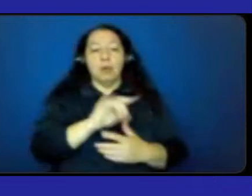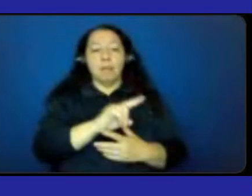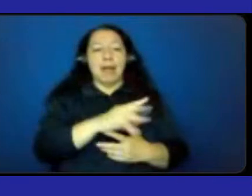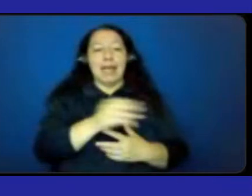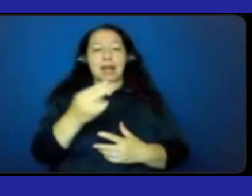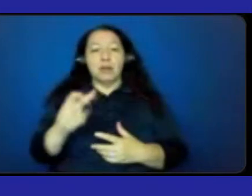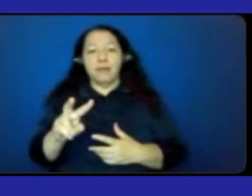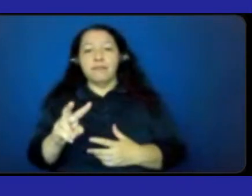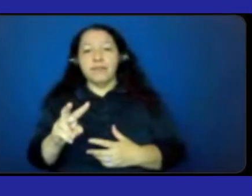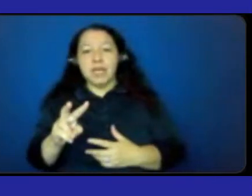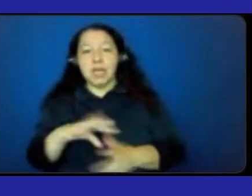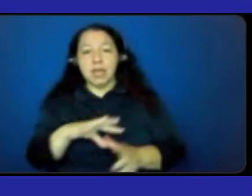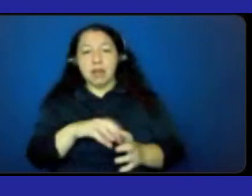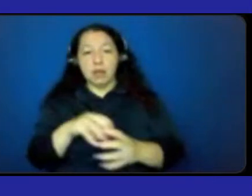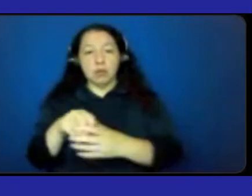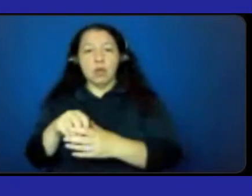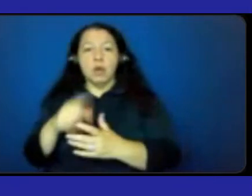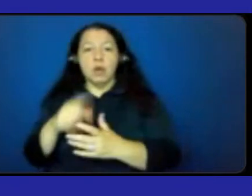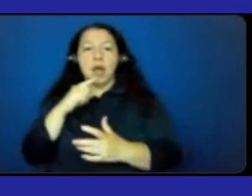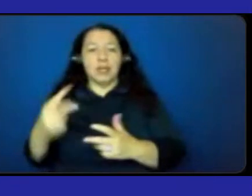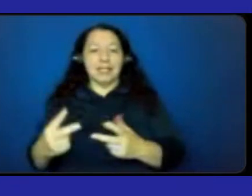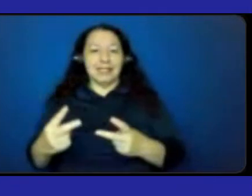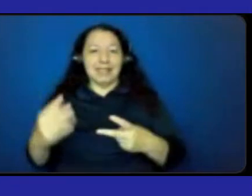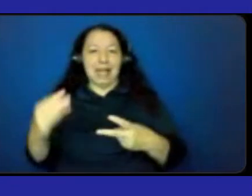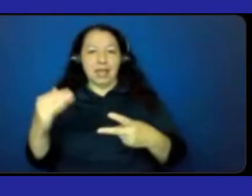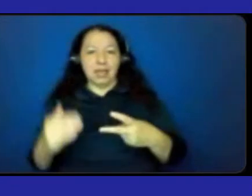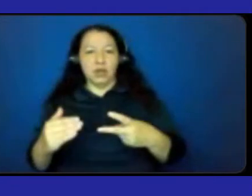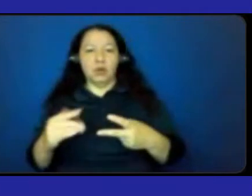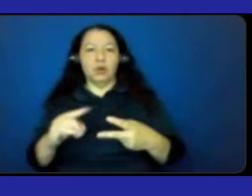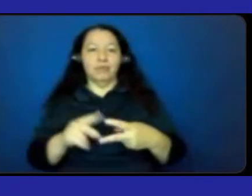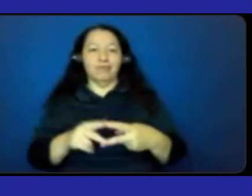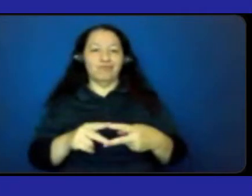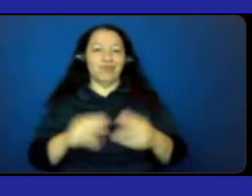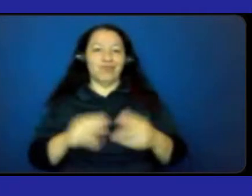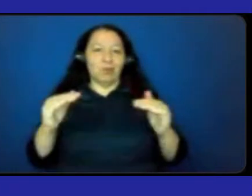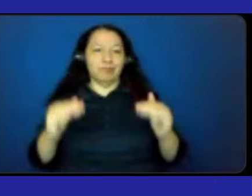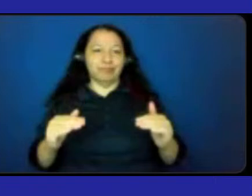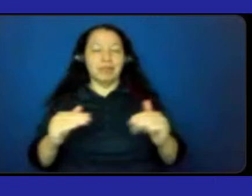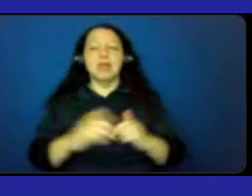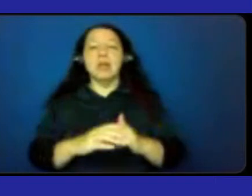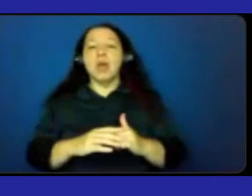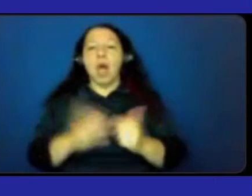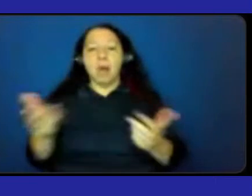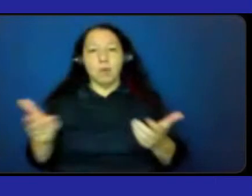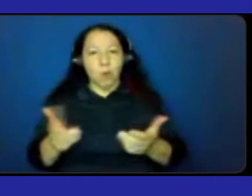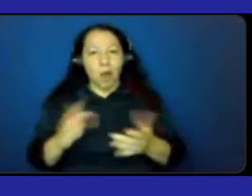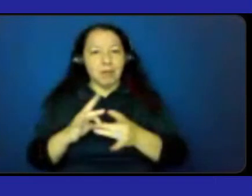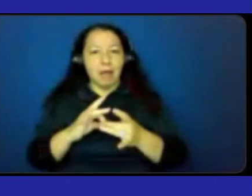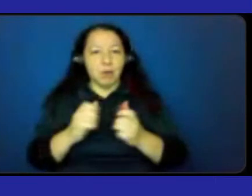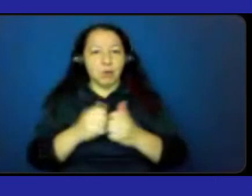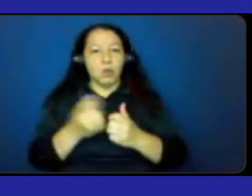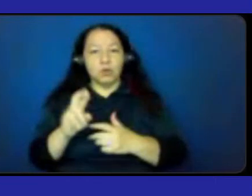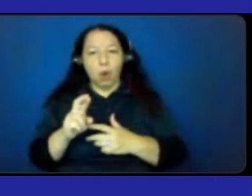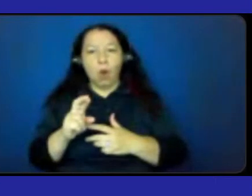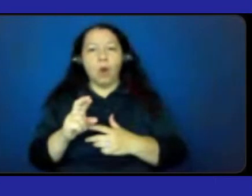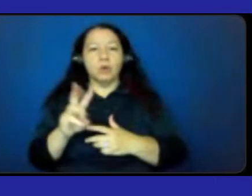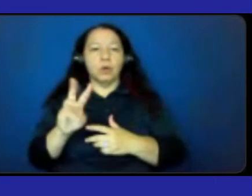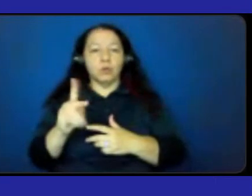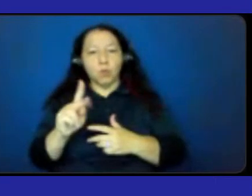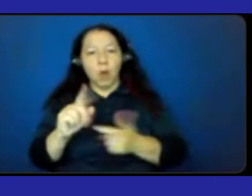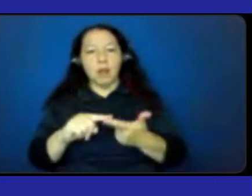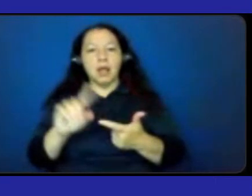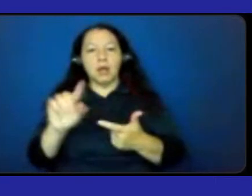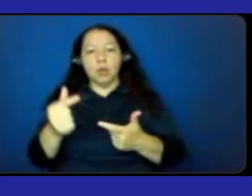fell into the second tier. And we welcome the collaboration with Drs. Wallach, Long, Jackson, and others to really